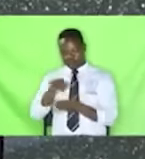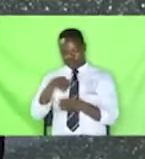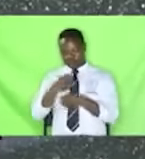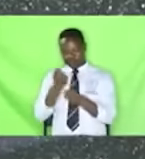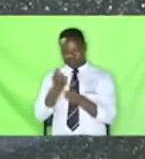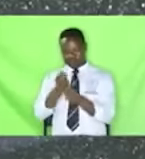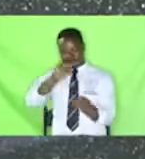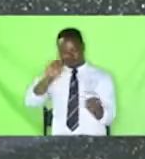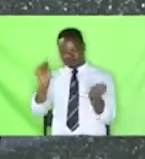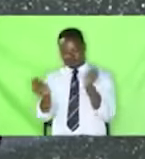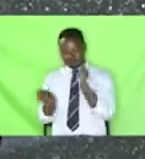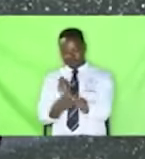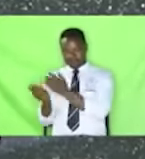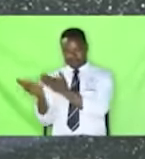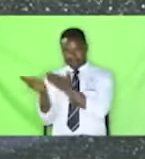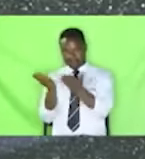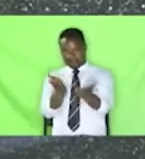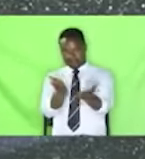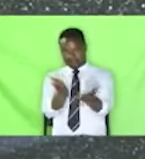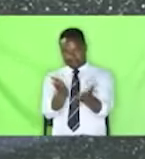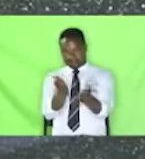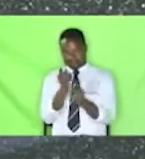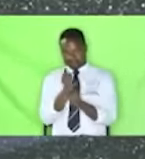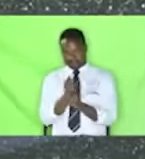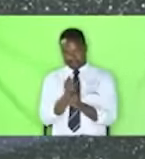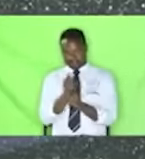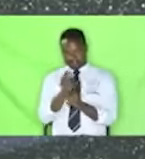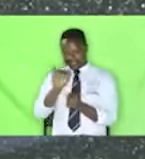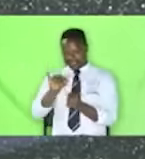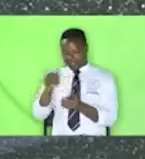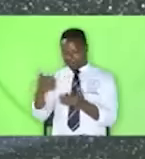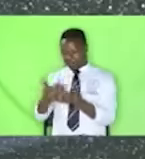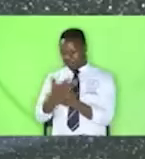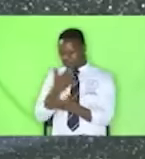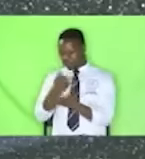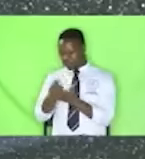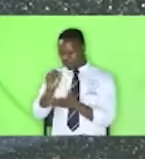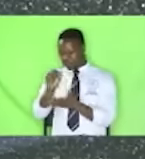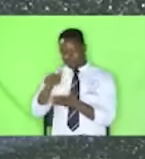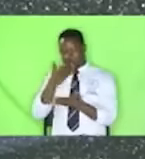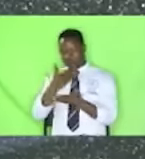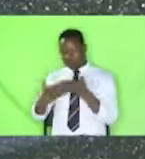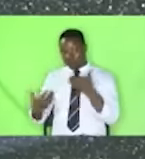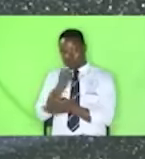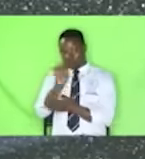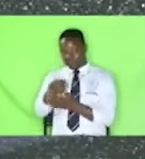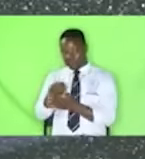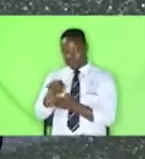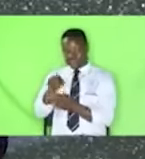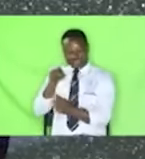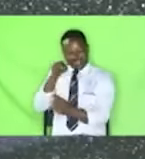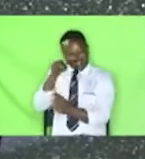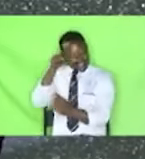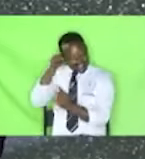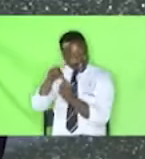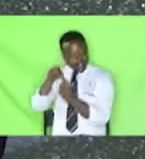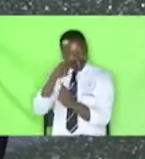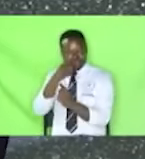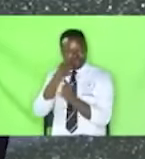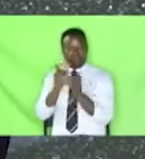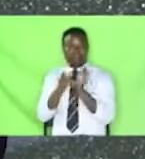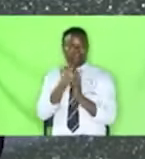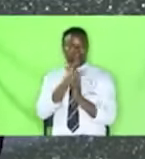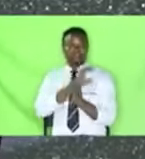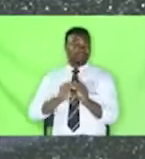transformation. But this gospel is wrapped around a man called Jesus.